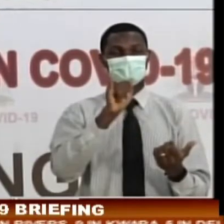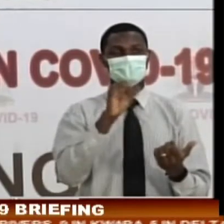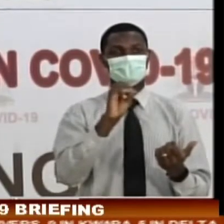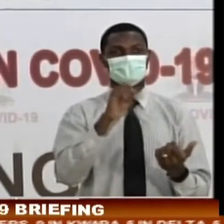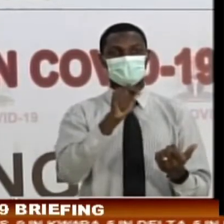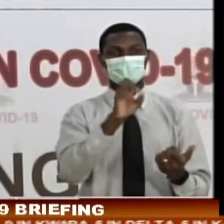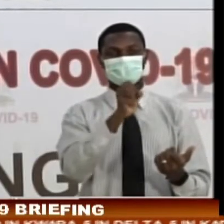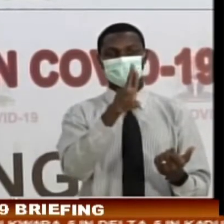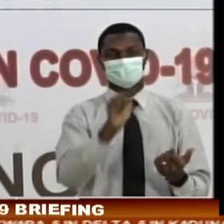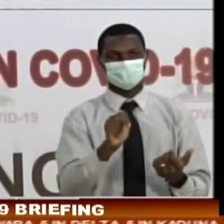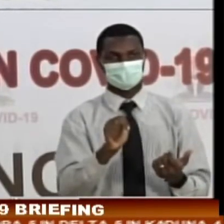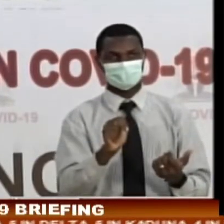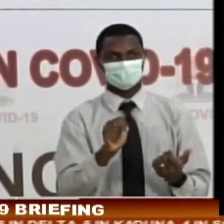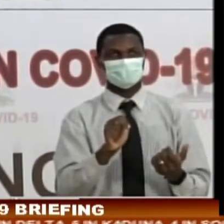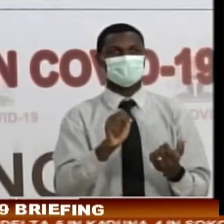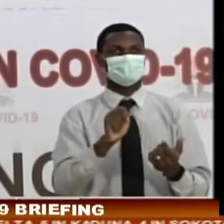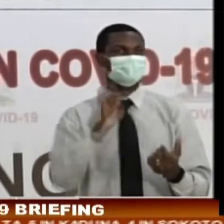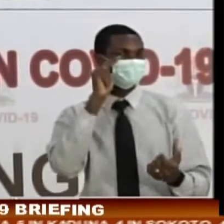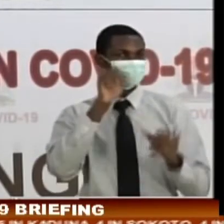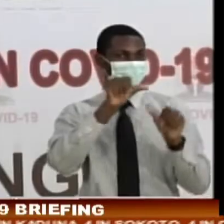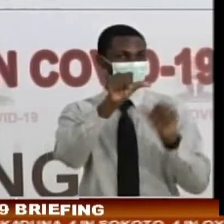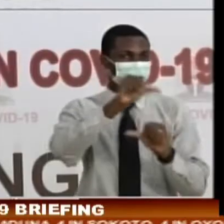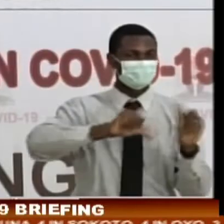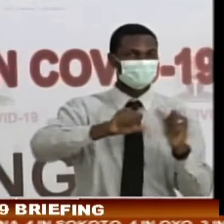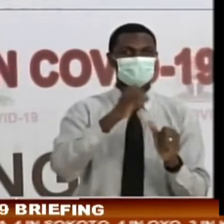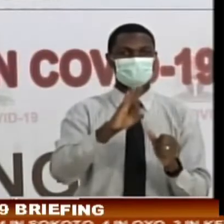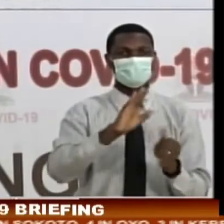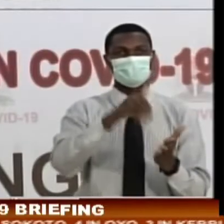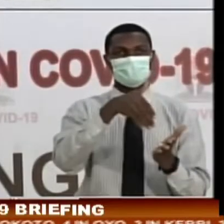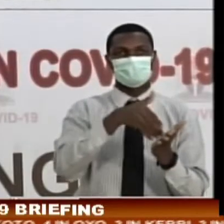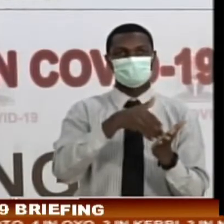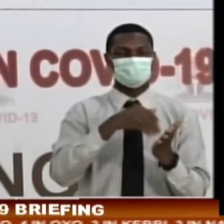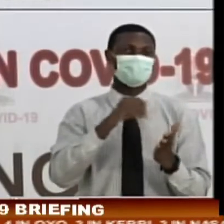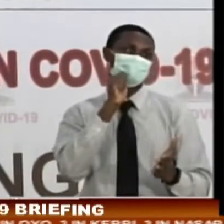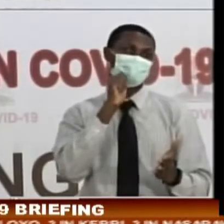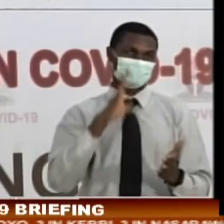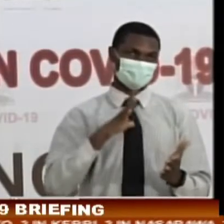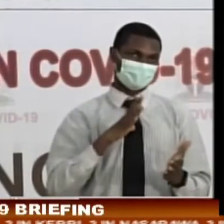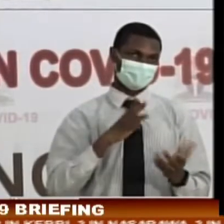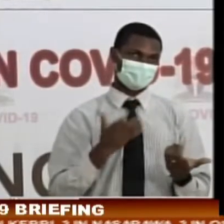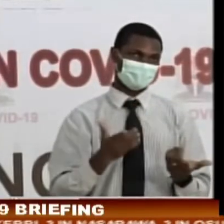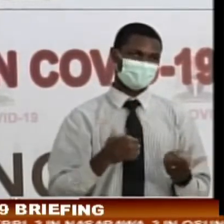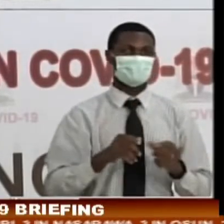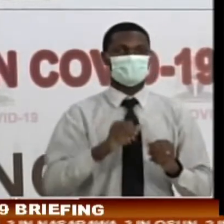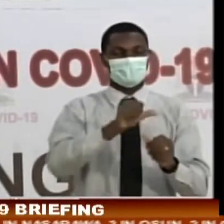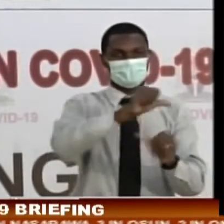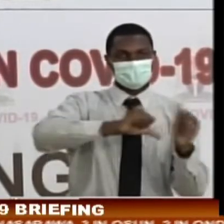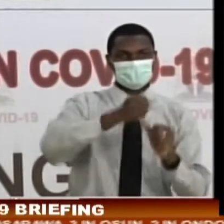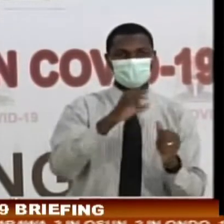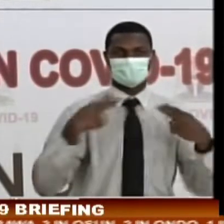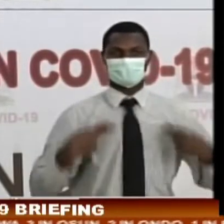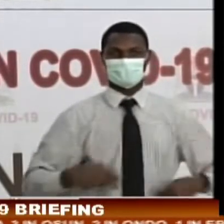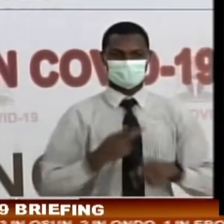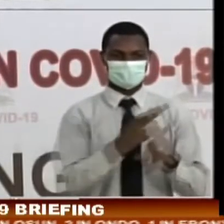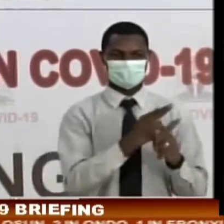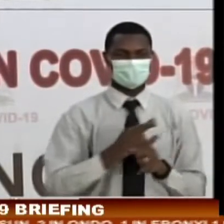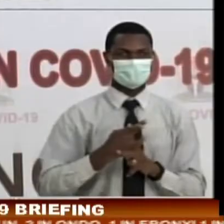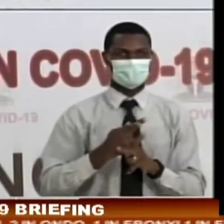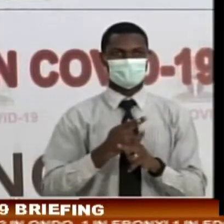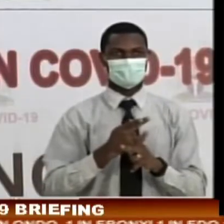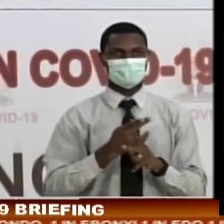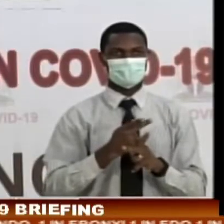midwives the pharmaceutical Society of Nigeria Association of health professionals and the National Association of